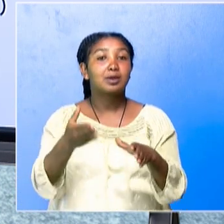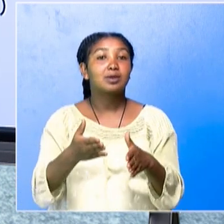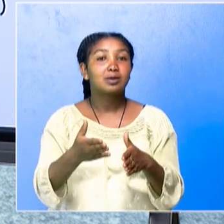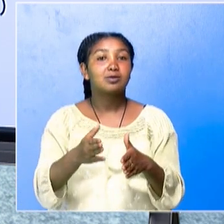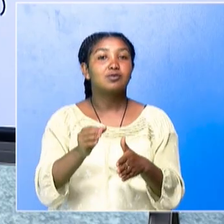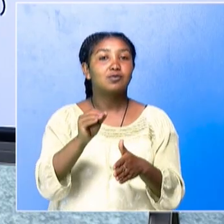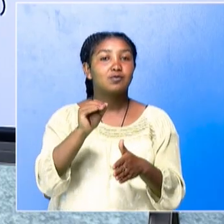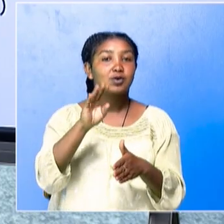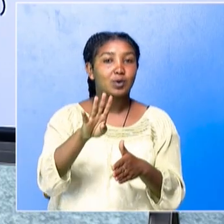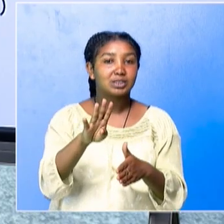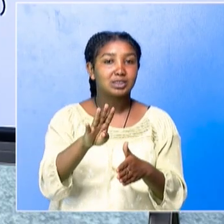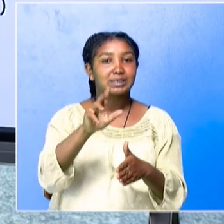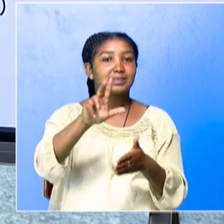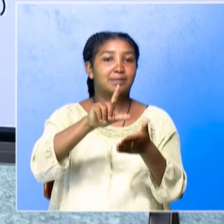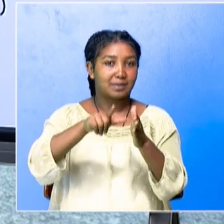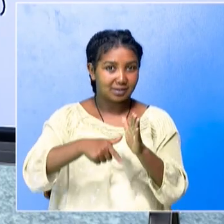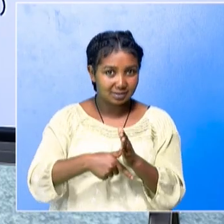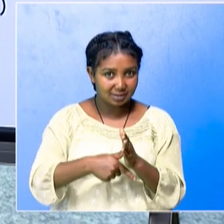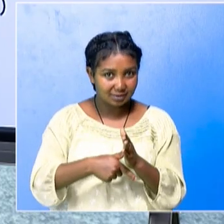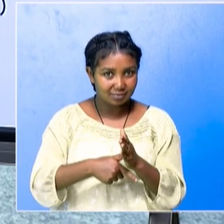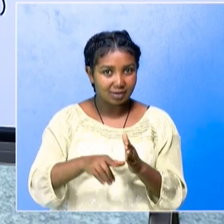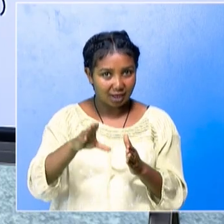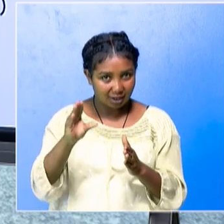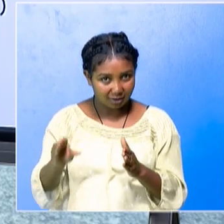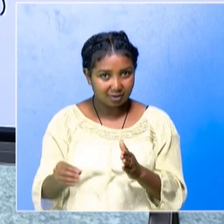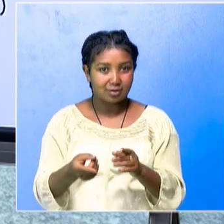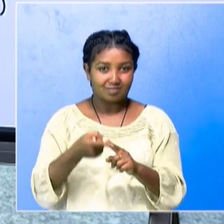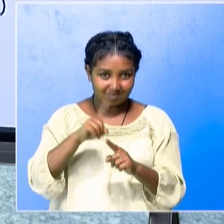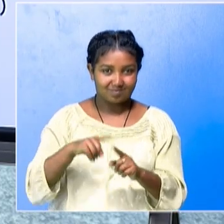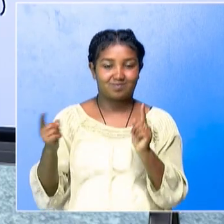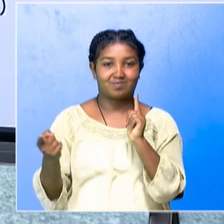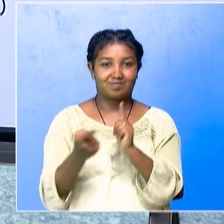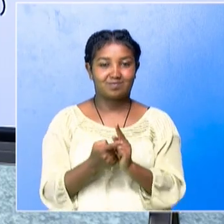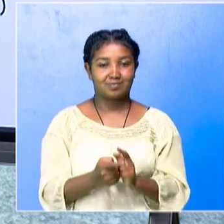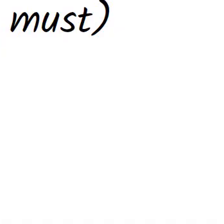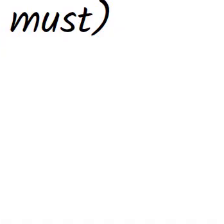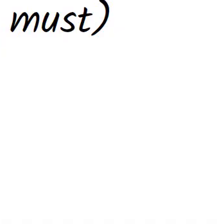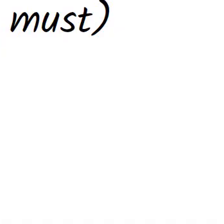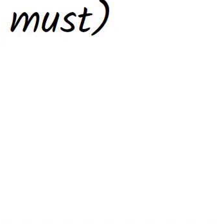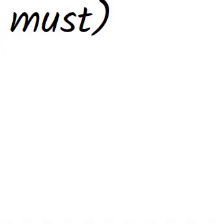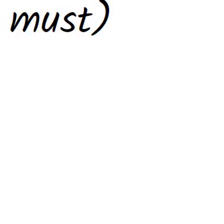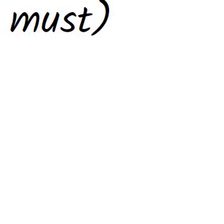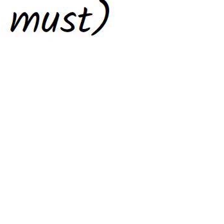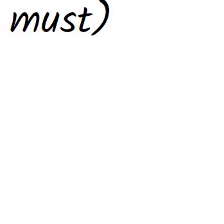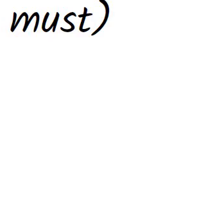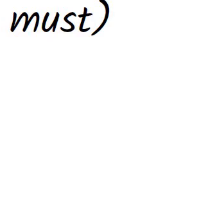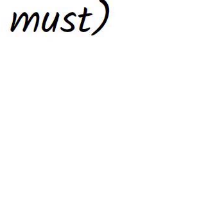4 questions, 3 minutes, and we'll practice again together.